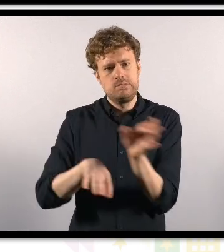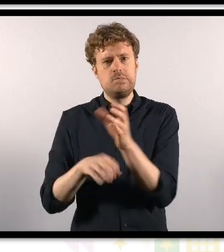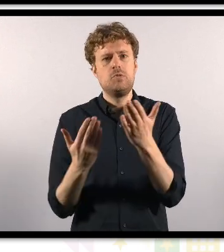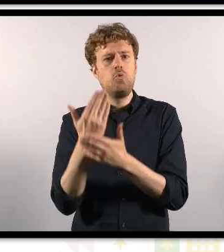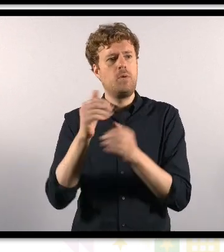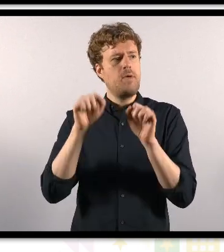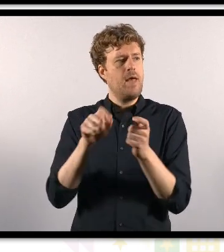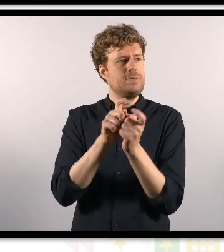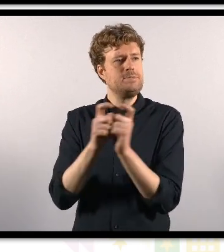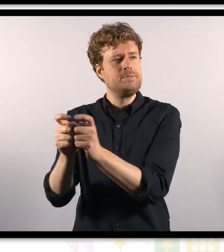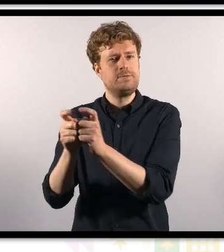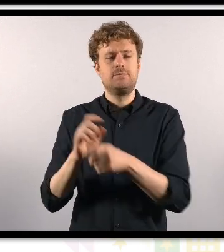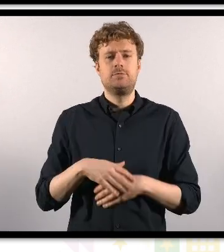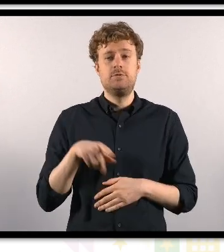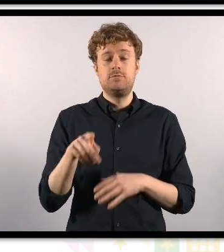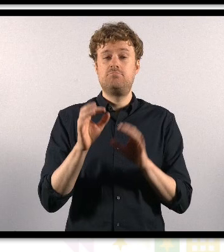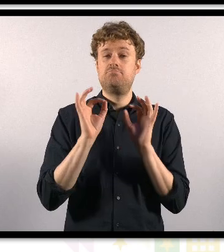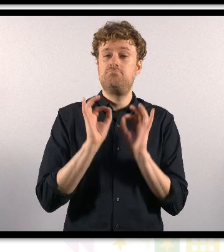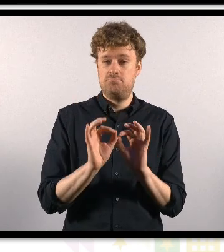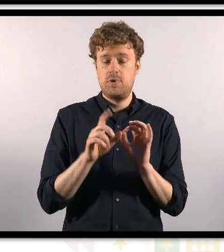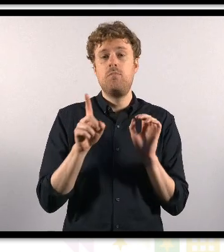So we expect the machines to do more.